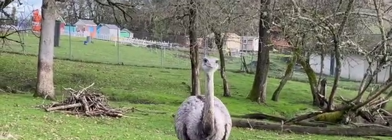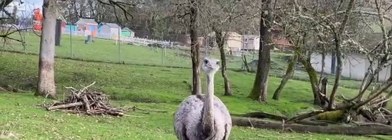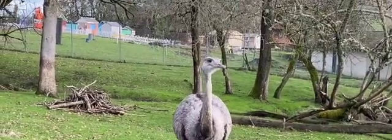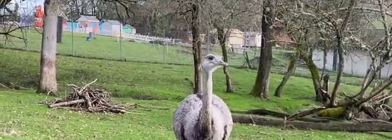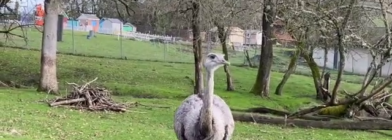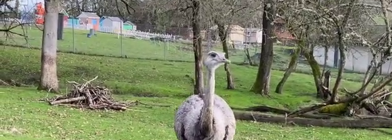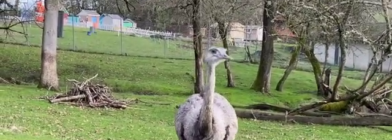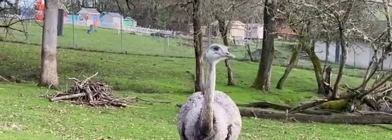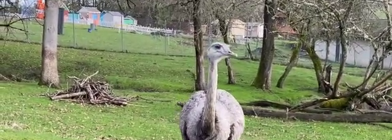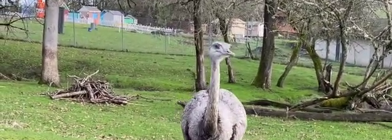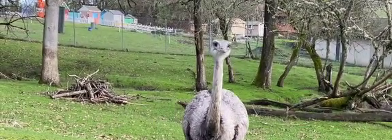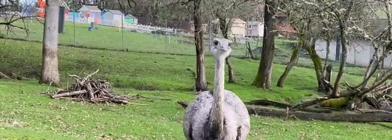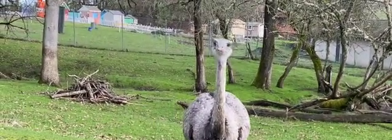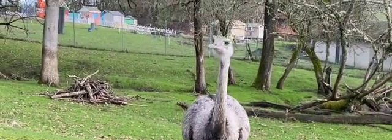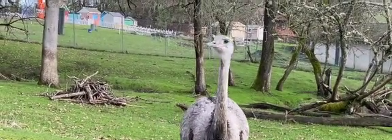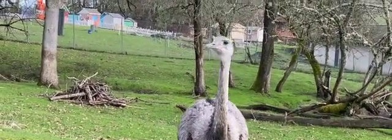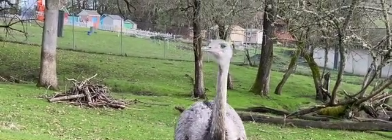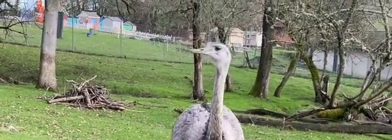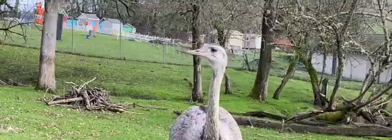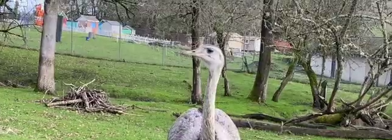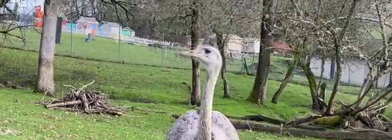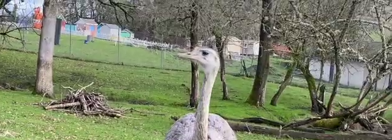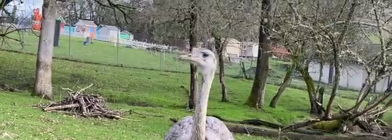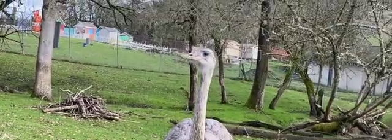This is the white-naped crane.